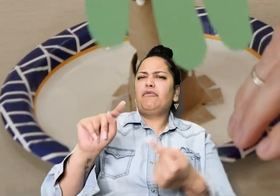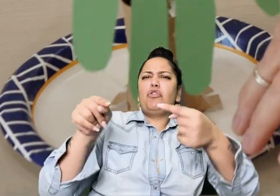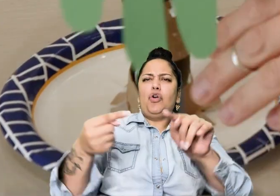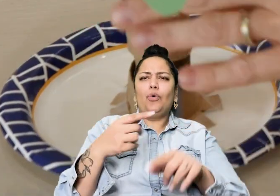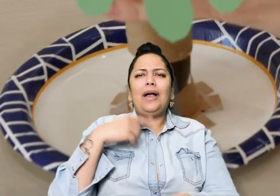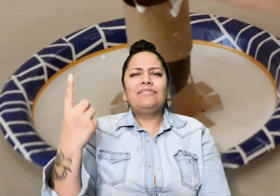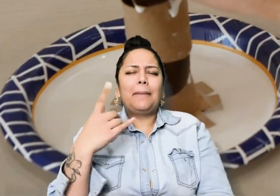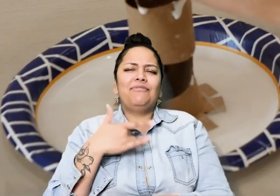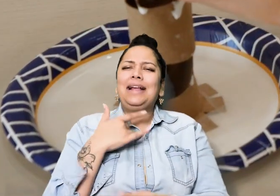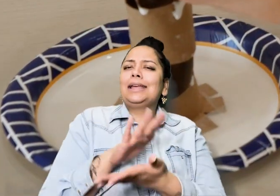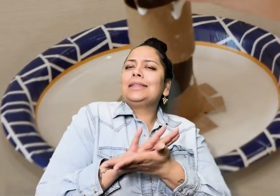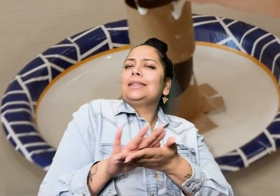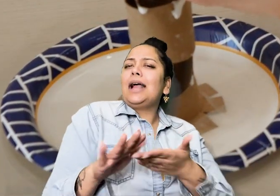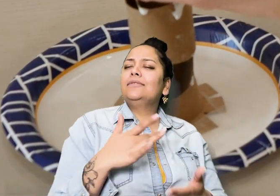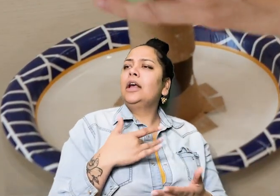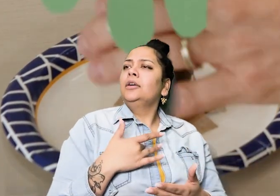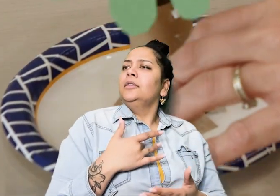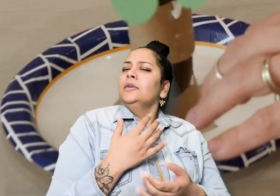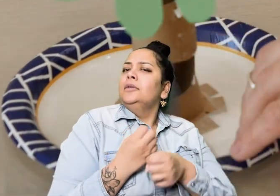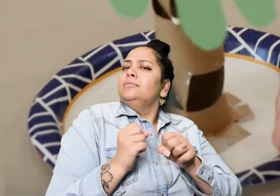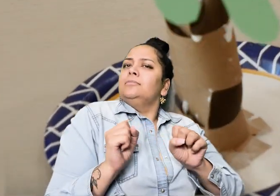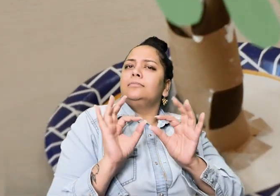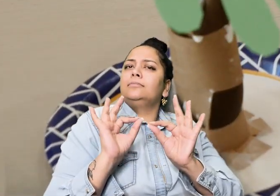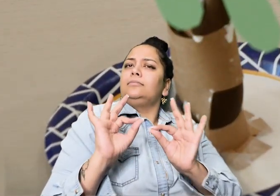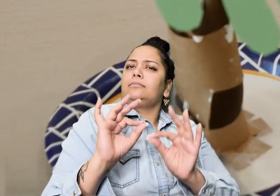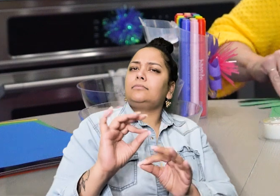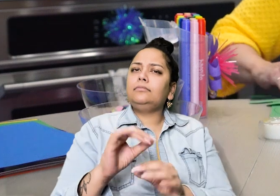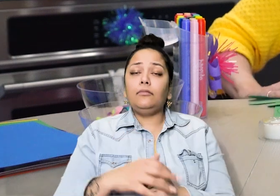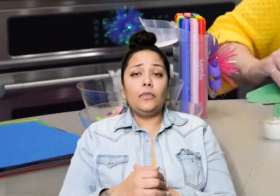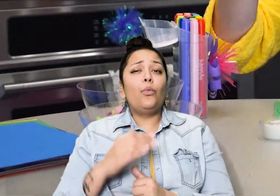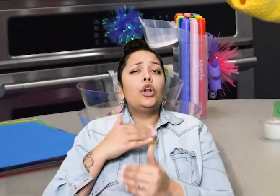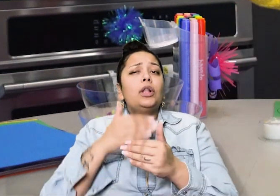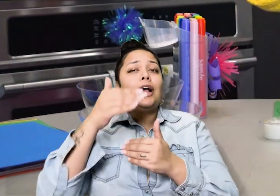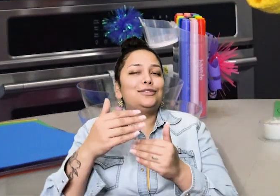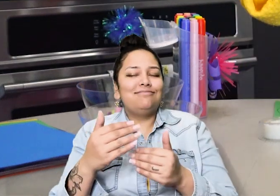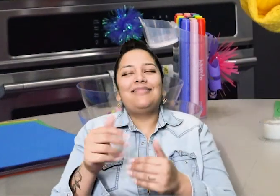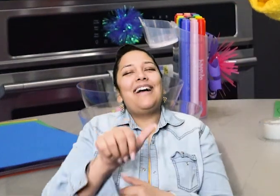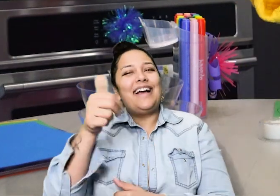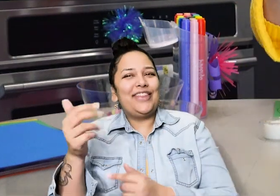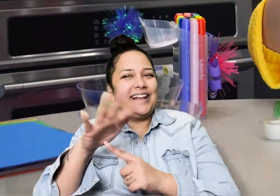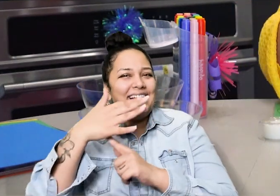never hurts to have something feel nice and secure. Then